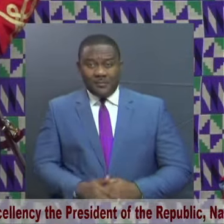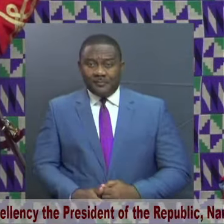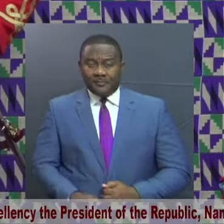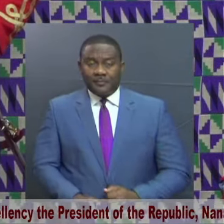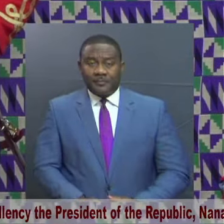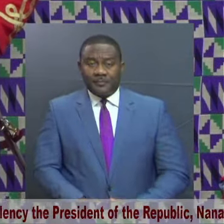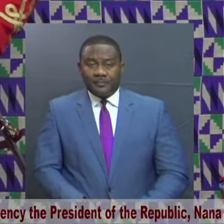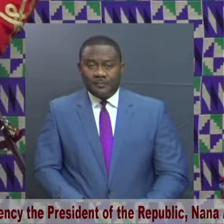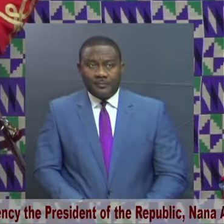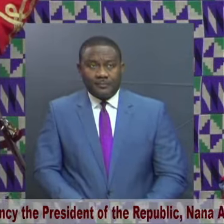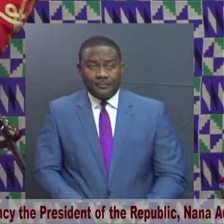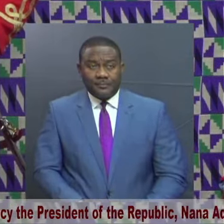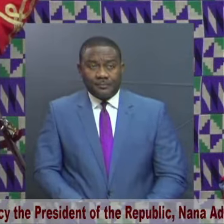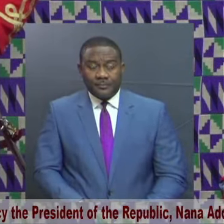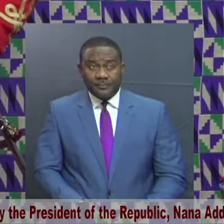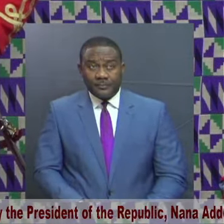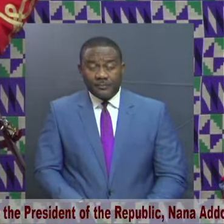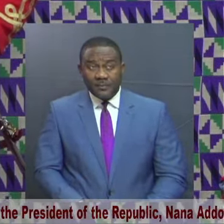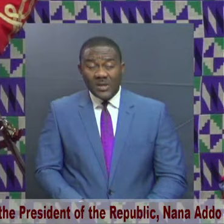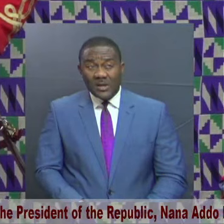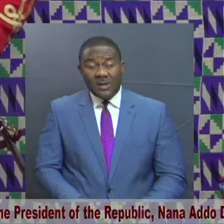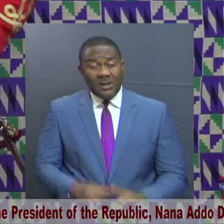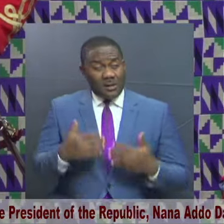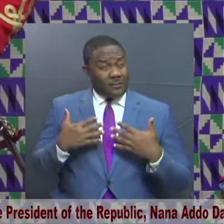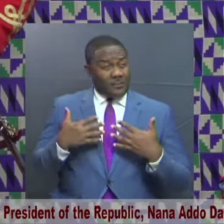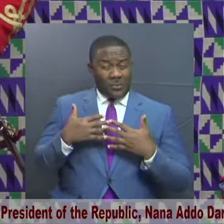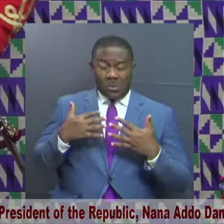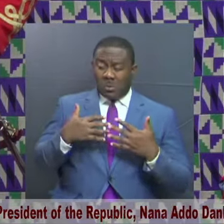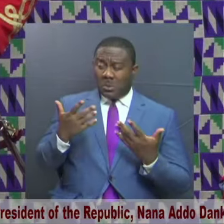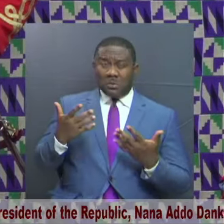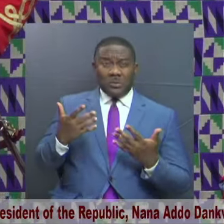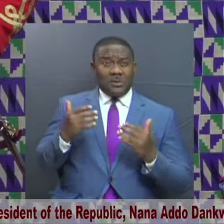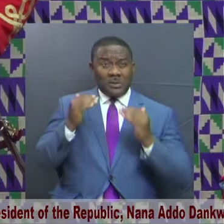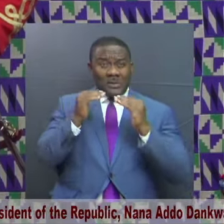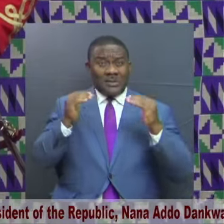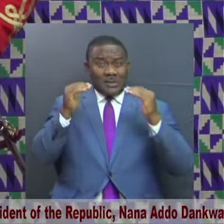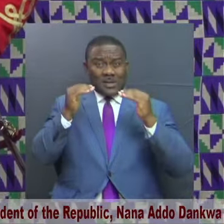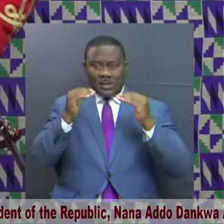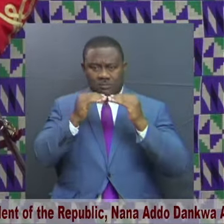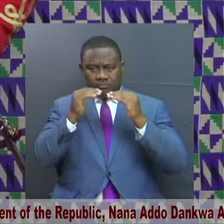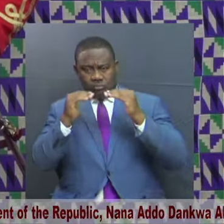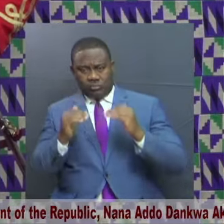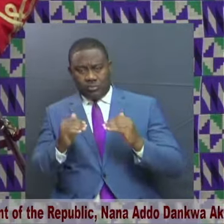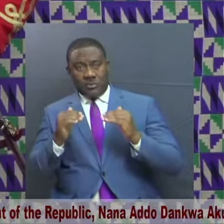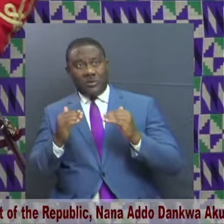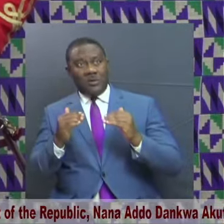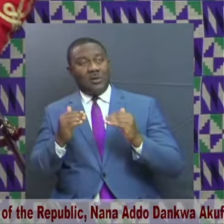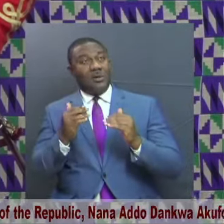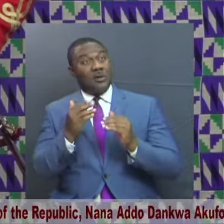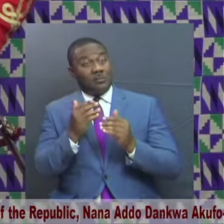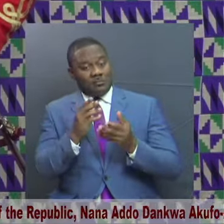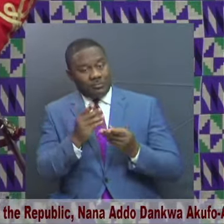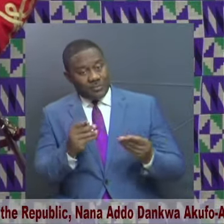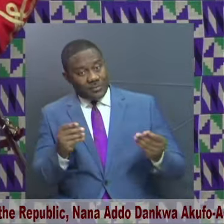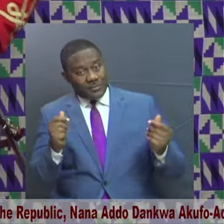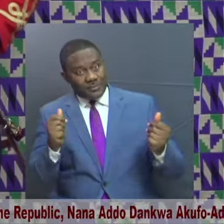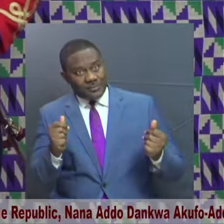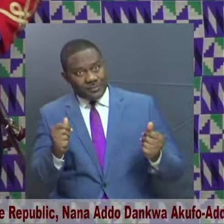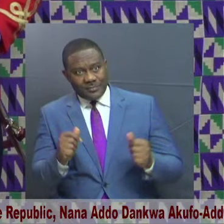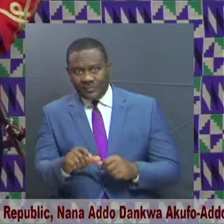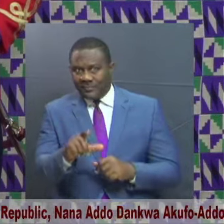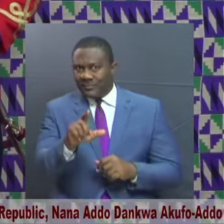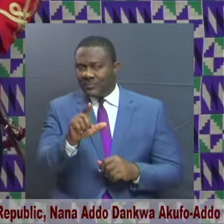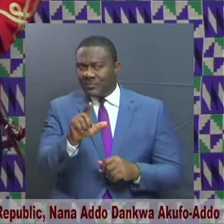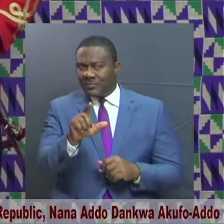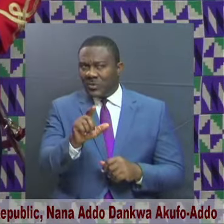Standards have been allayed refreshingly we witnessed through the 2023 batch of